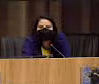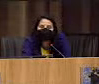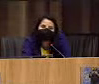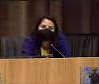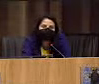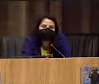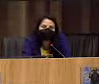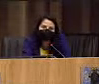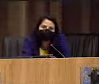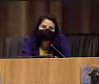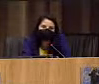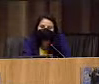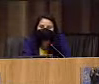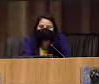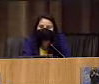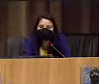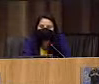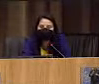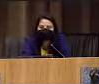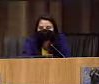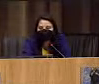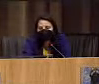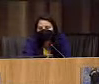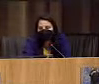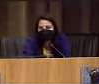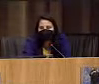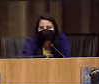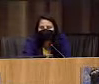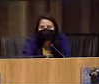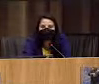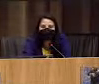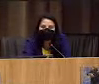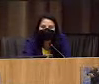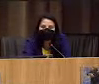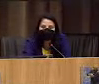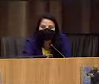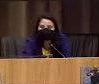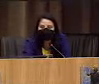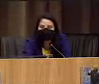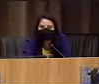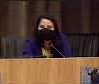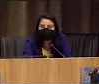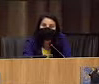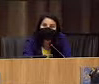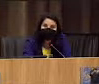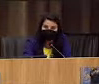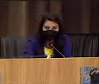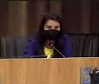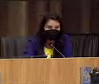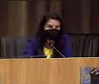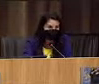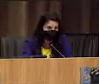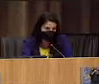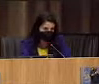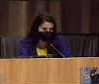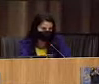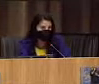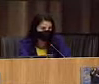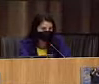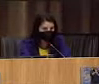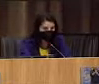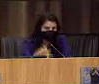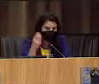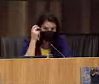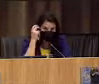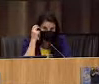arrhythmia is after COVID, for example, if it's due to COVID or not. So if that complication was